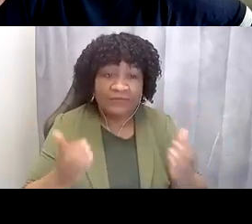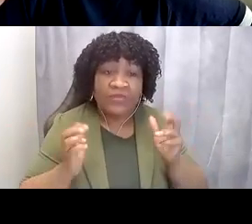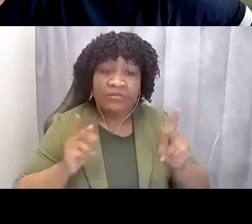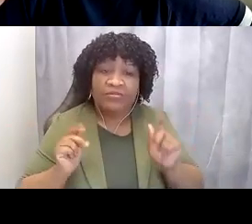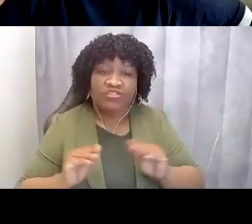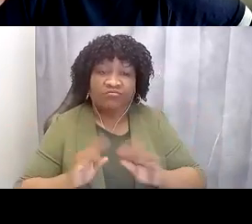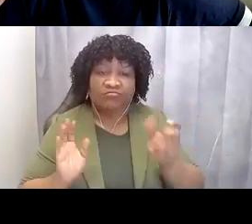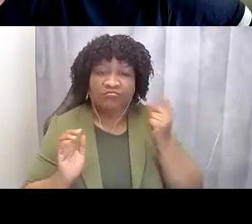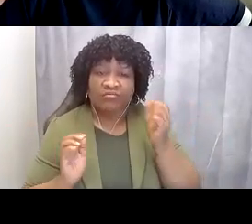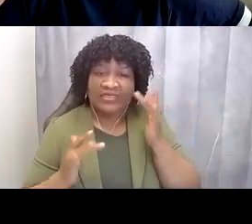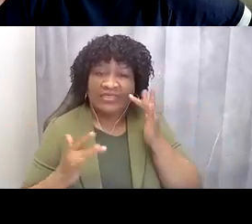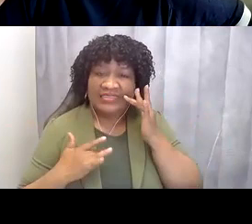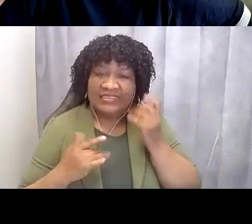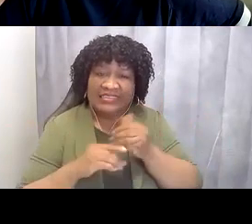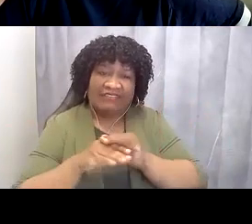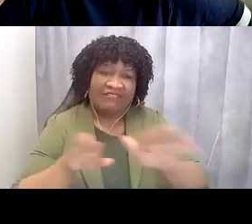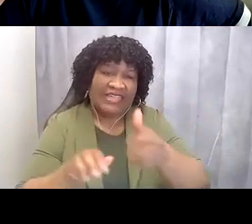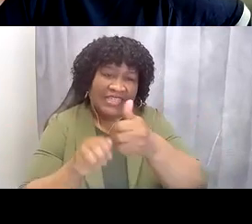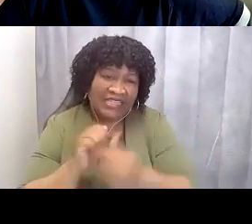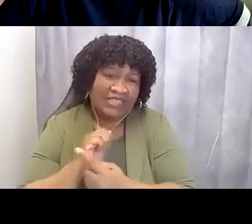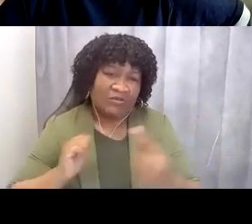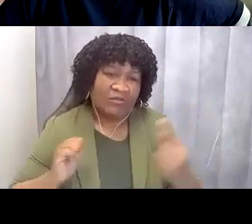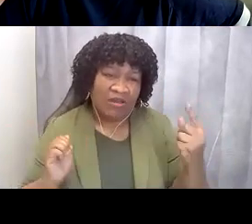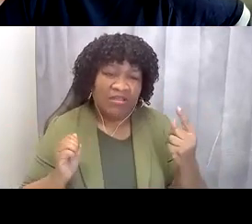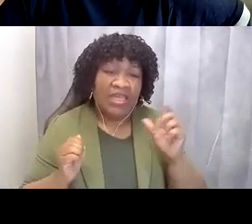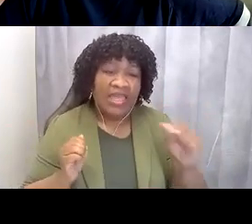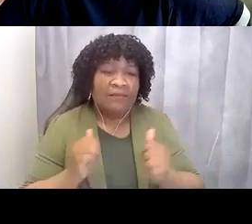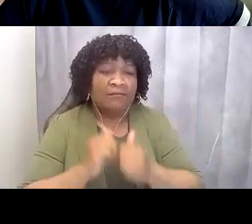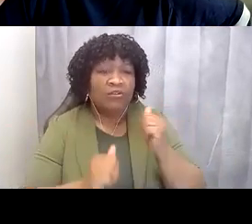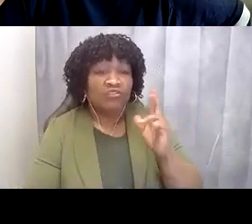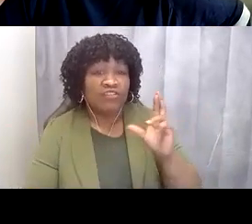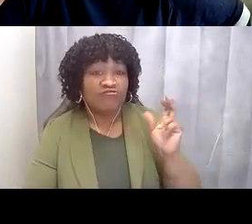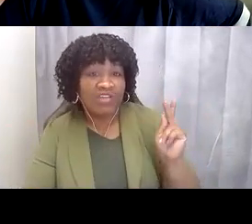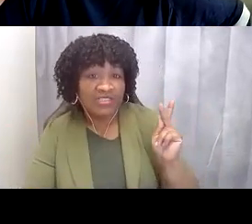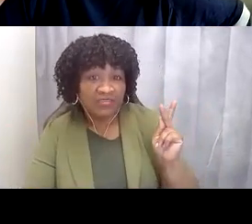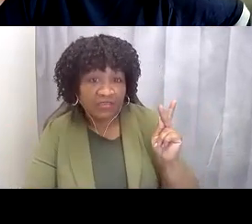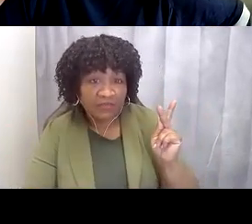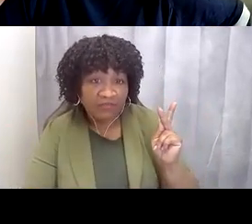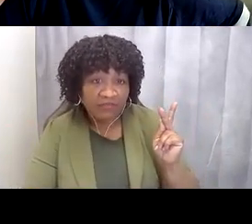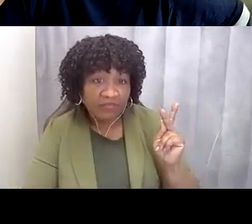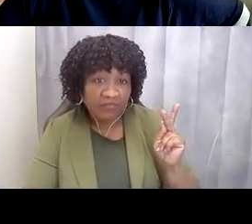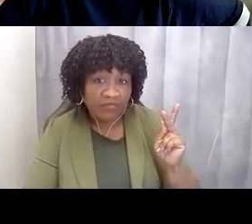should understand that the disease can affect anyone, and those who are most at risk are